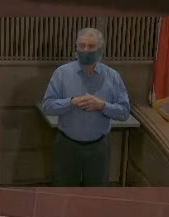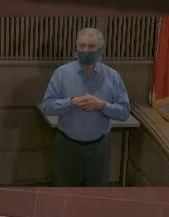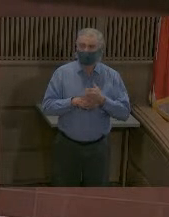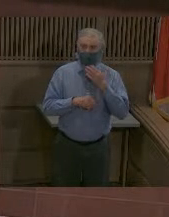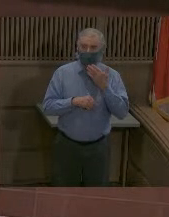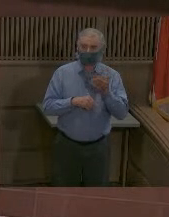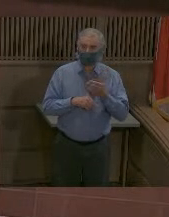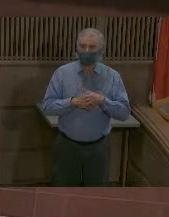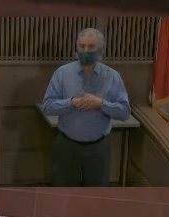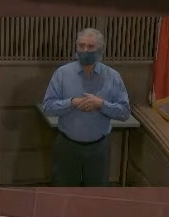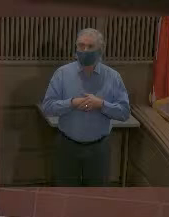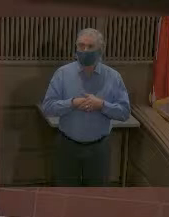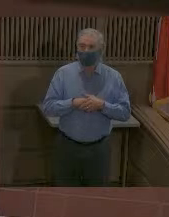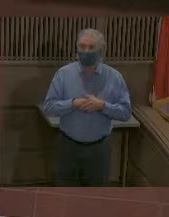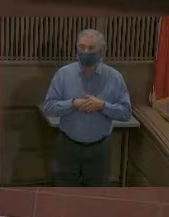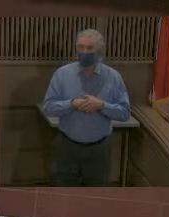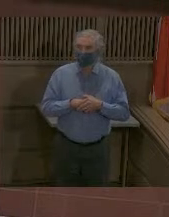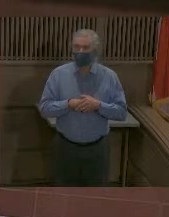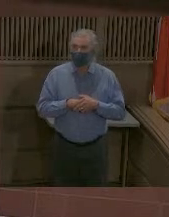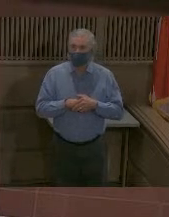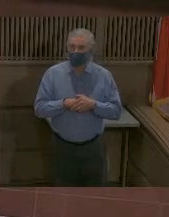Dr. Hudson and Dr. Black.